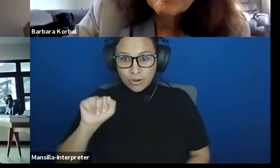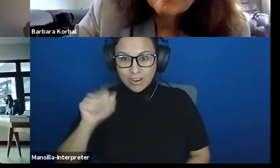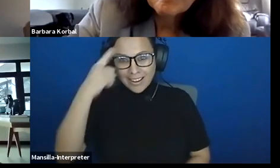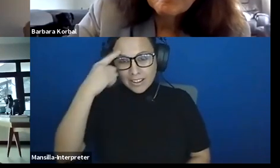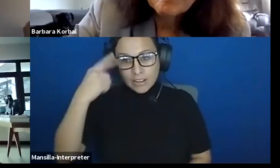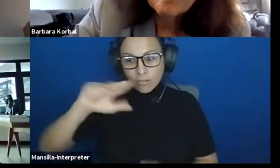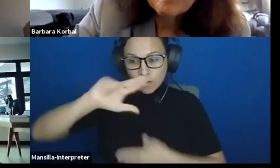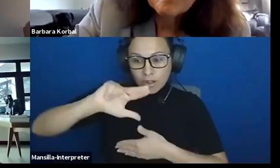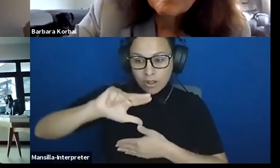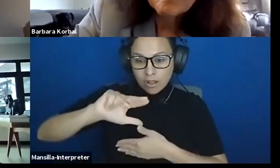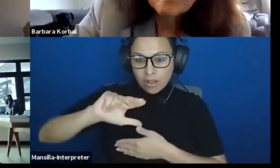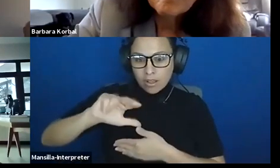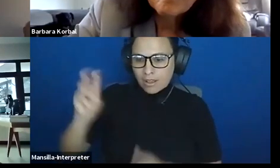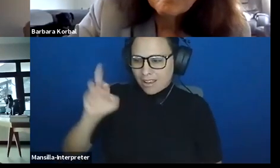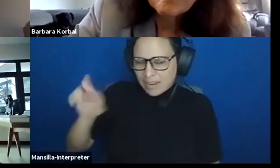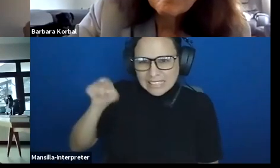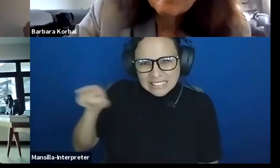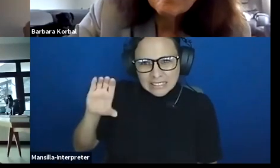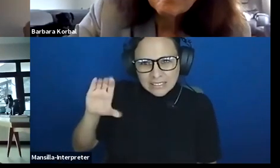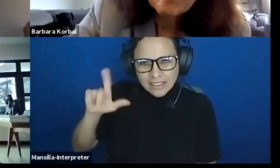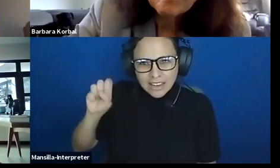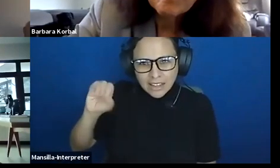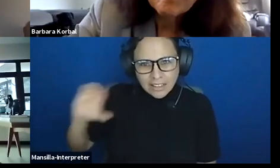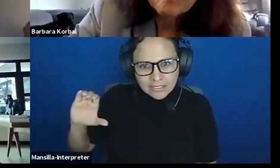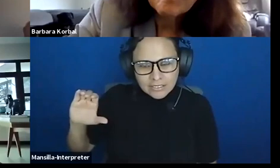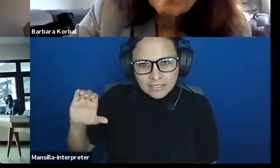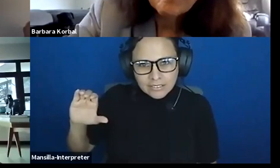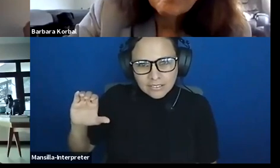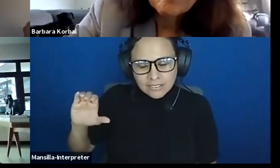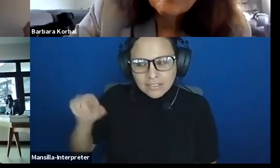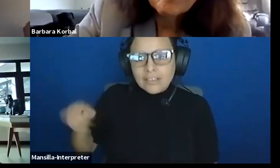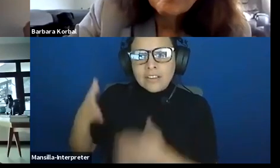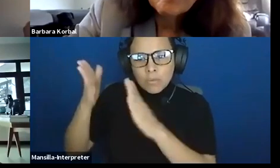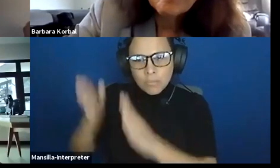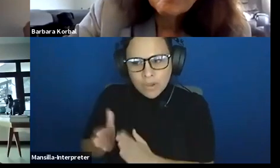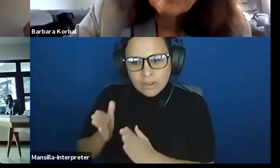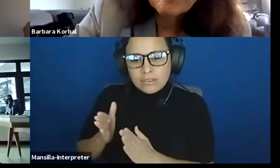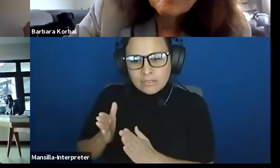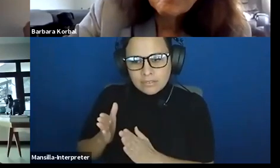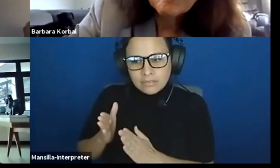Latin America, Margaret is a classic. You know, it's a person who has